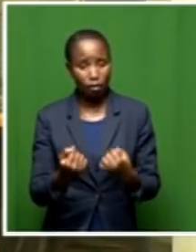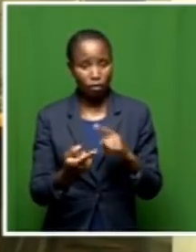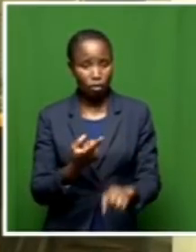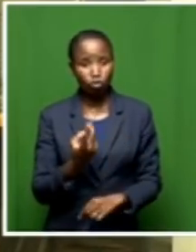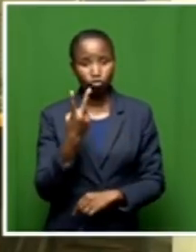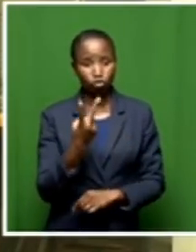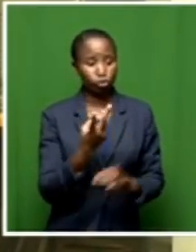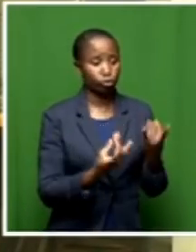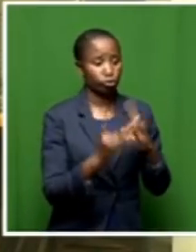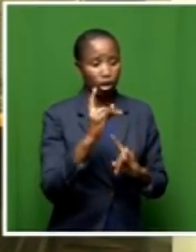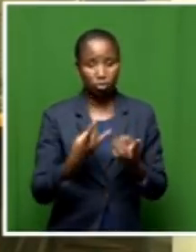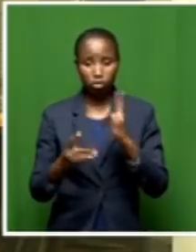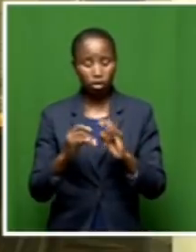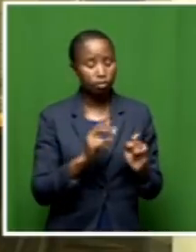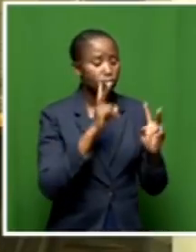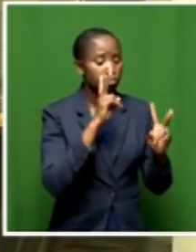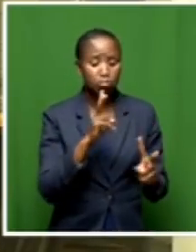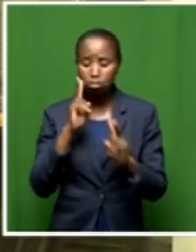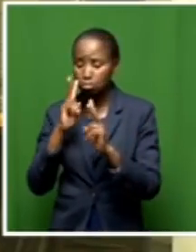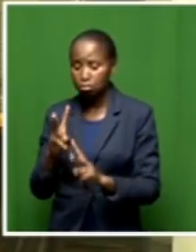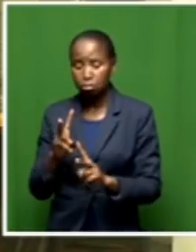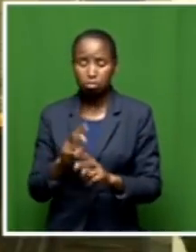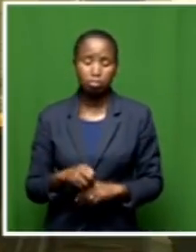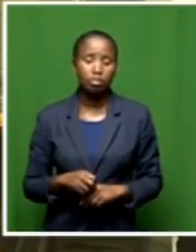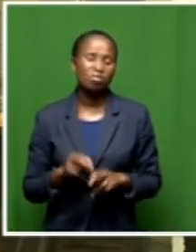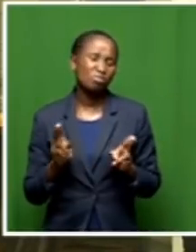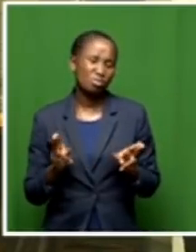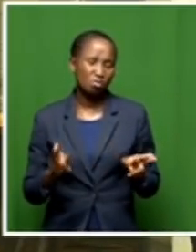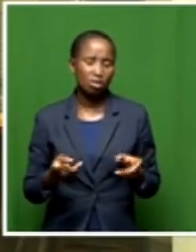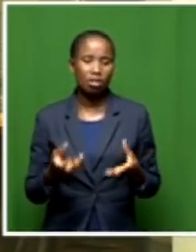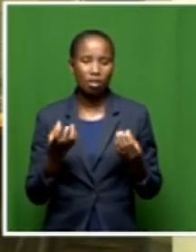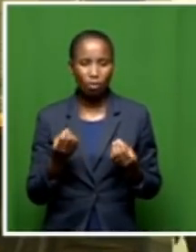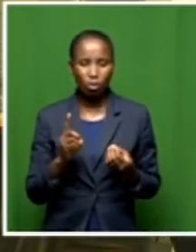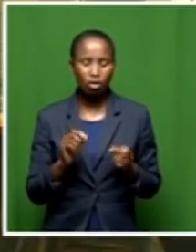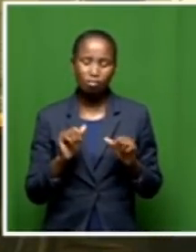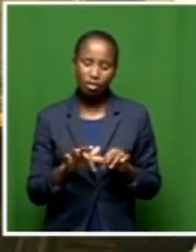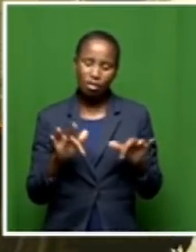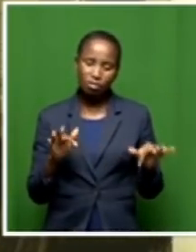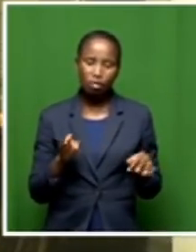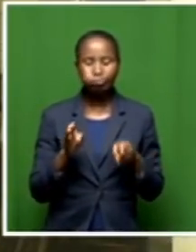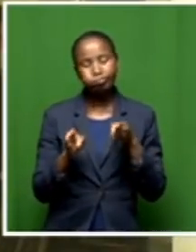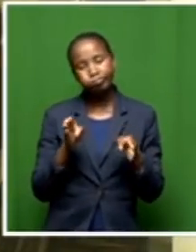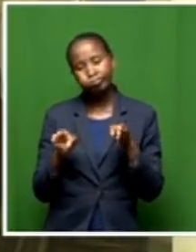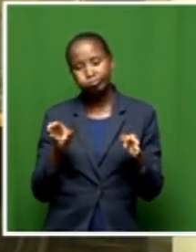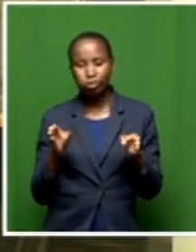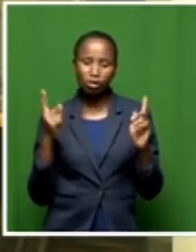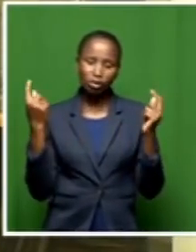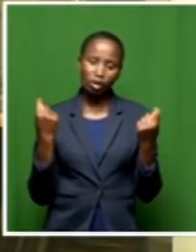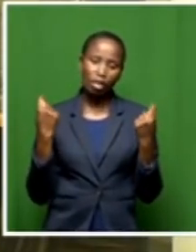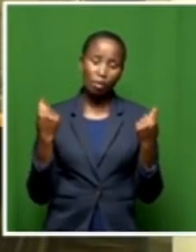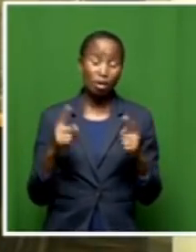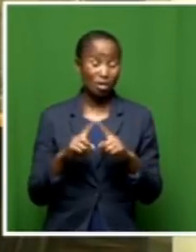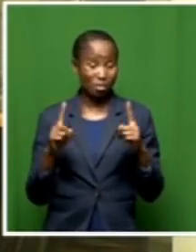after elections, you have motorcades, you have people celebrating, and none of that is present here today.